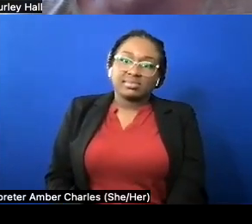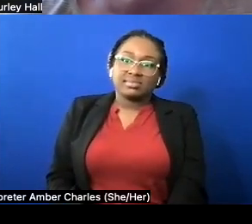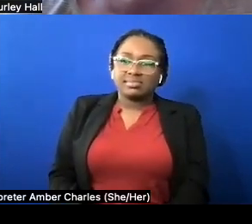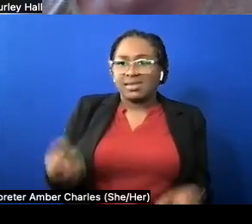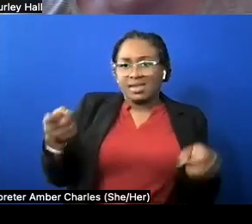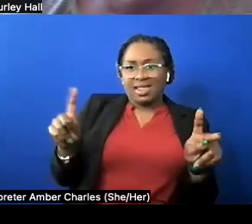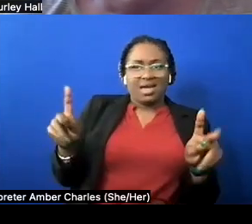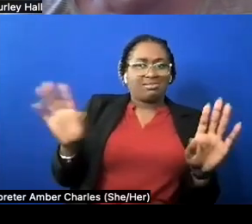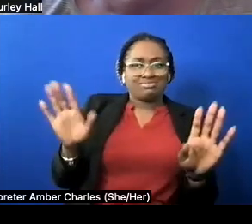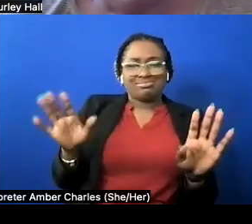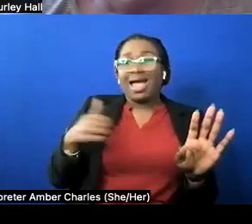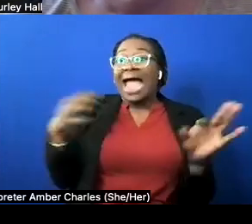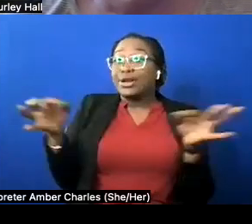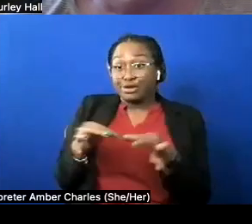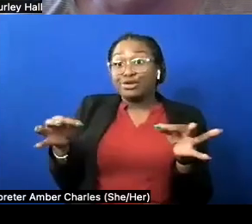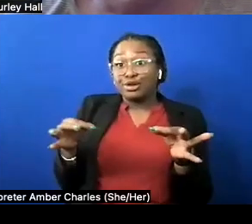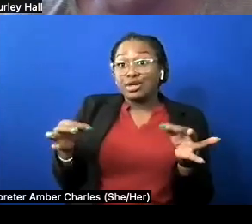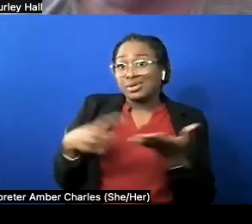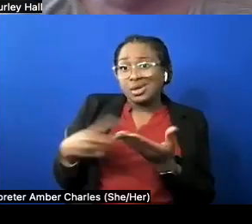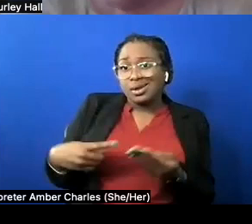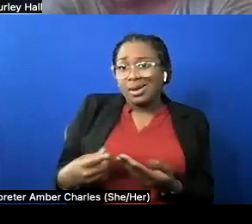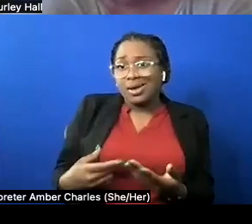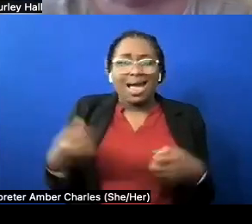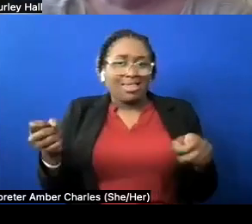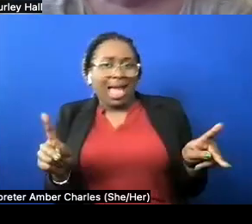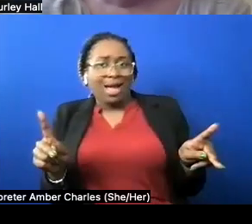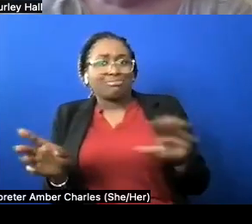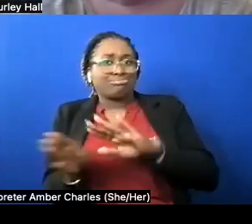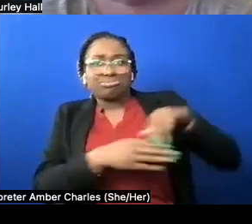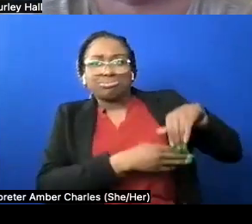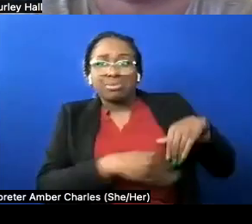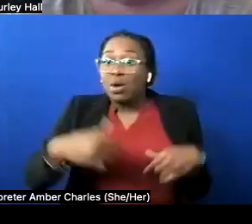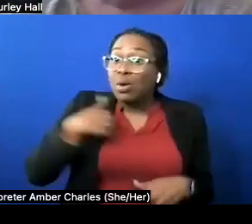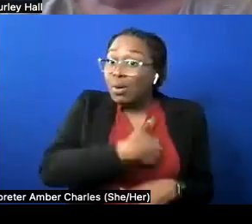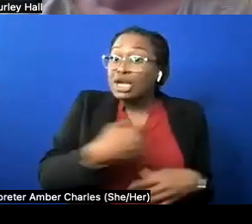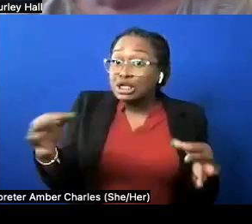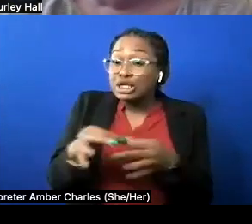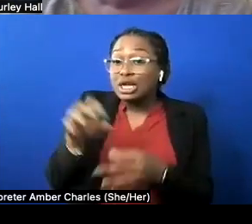I deserve. What you talking about? Allowed, we deserve.